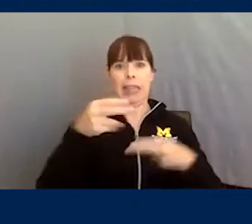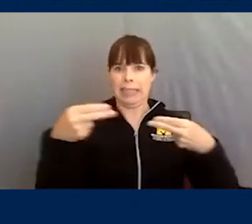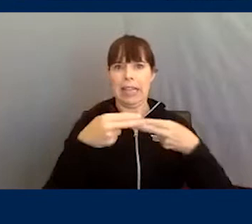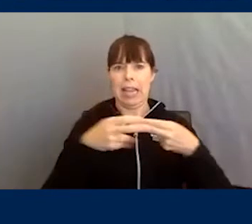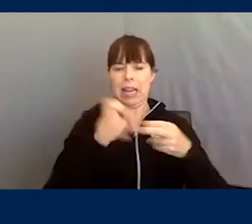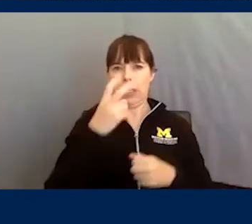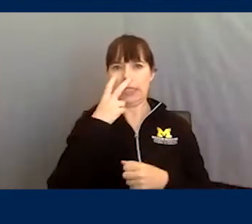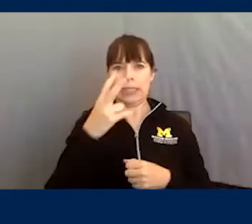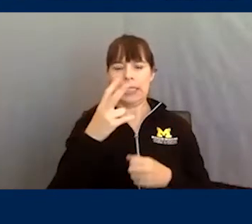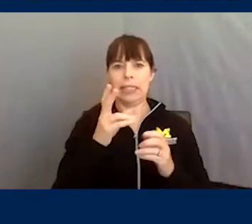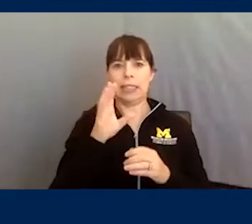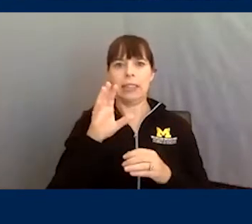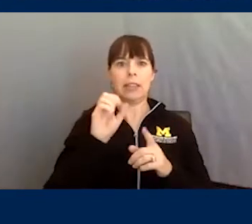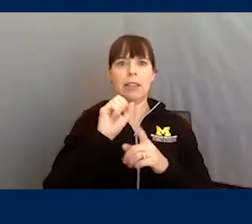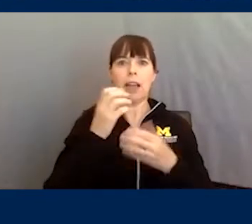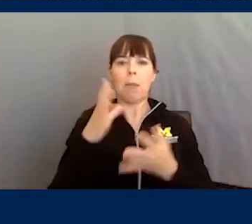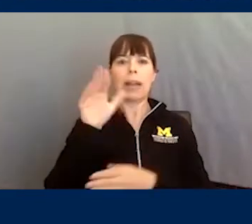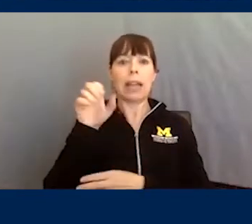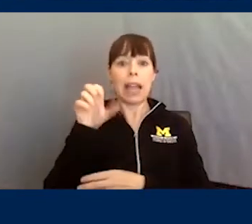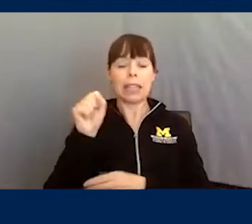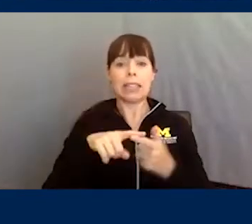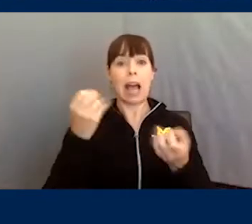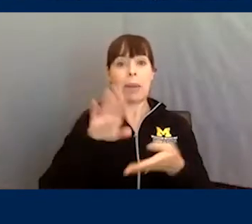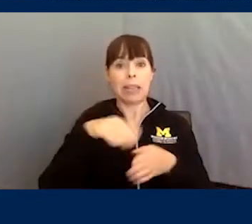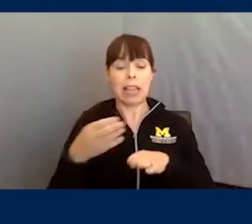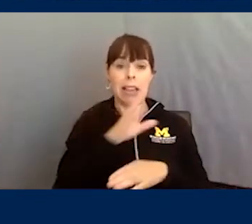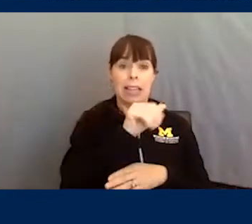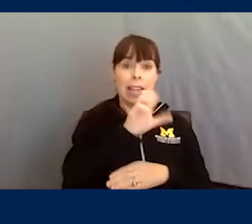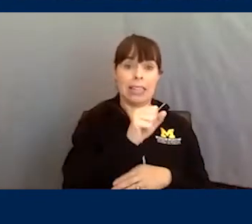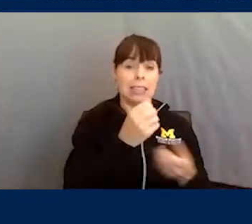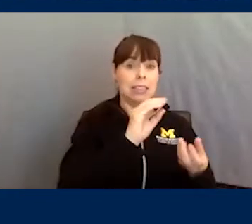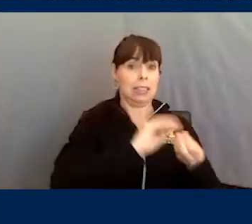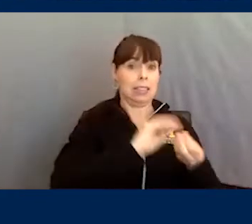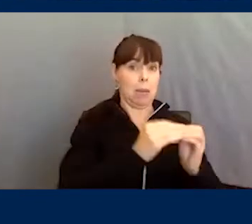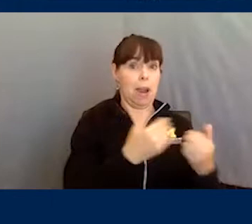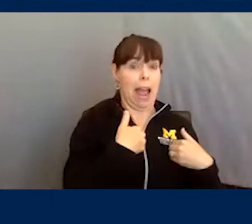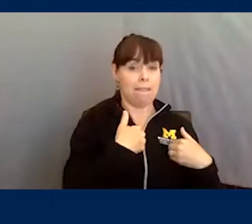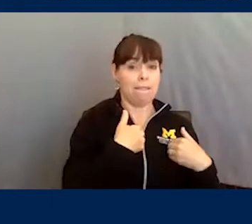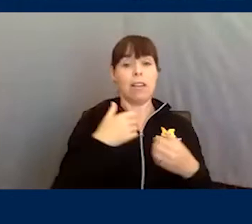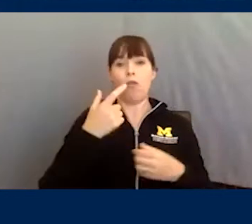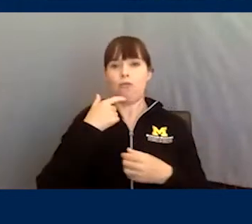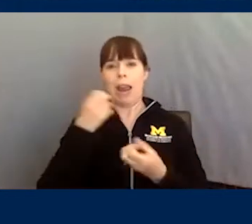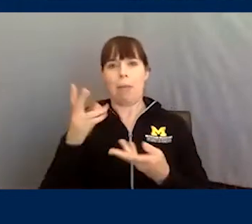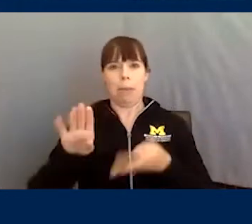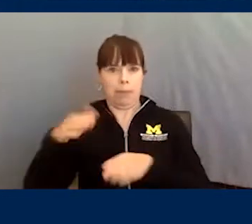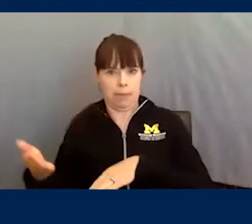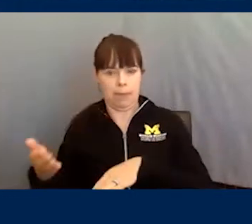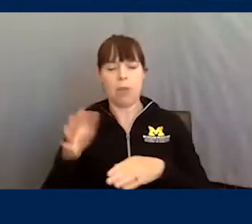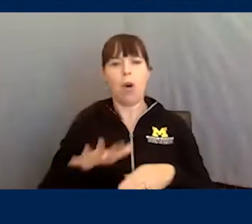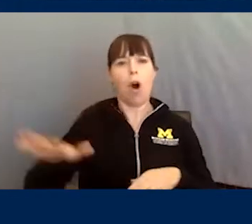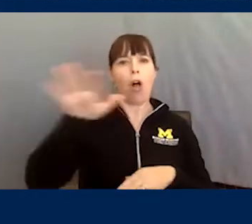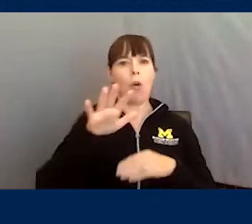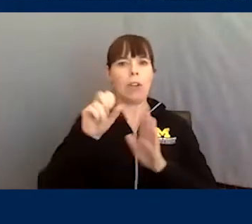the cases and the deaths. So the cases are in blue and the deaths are in the reddish color throughout the state of